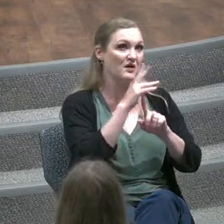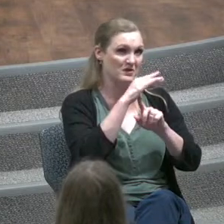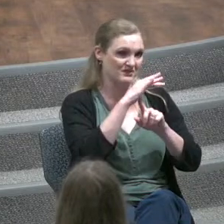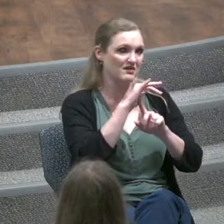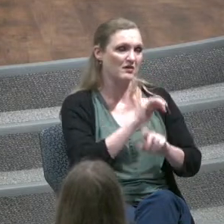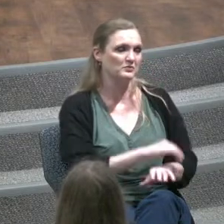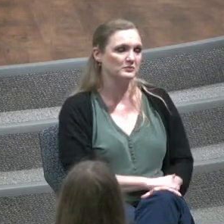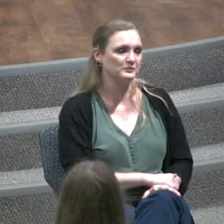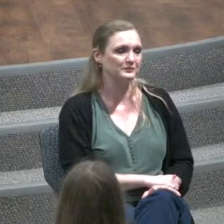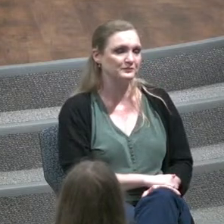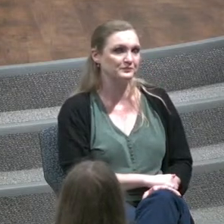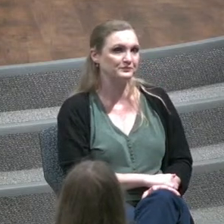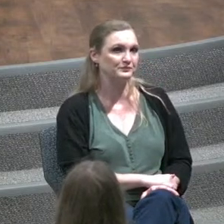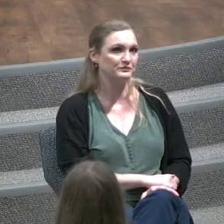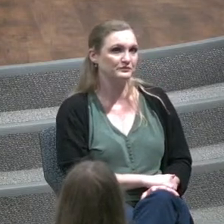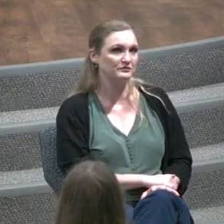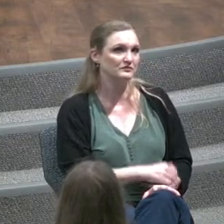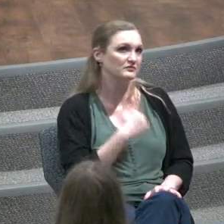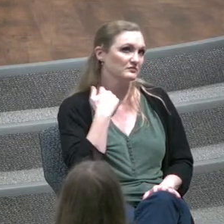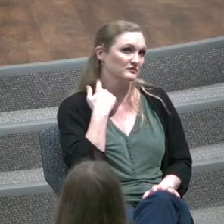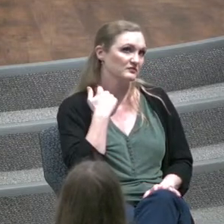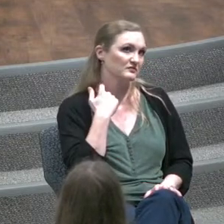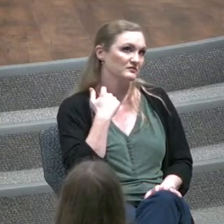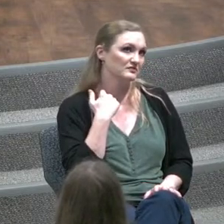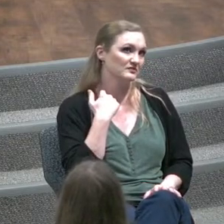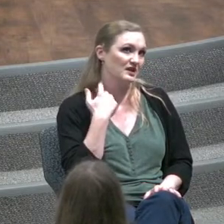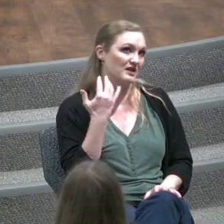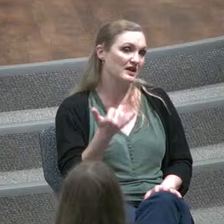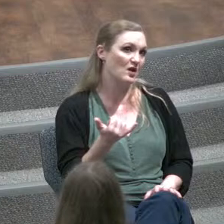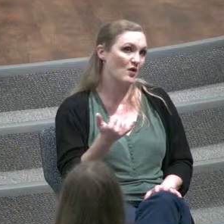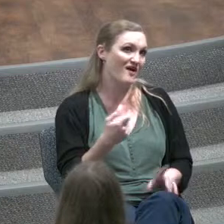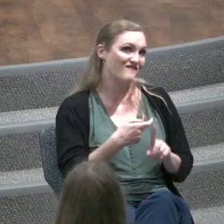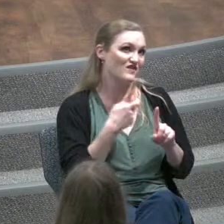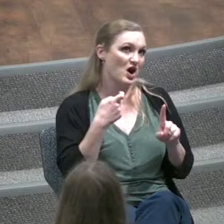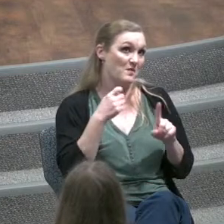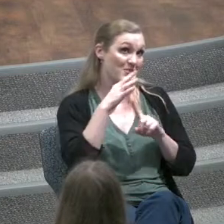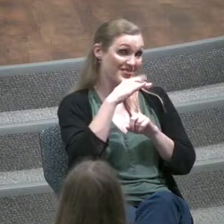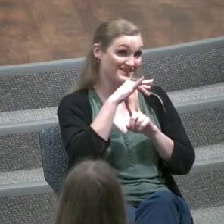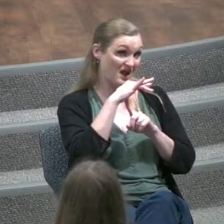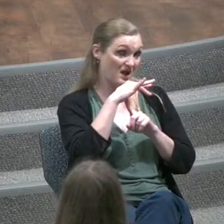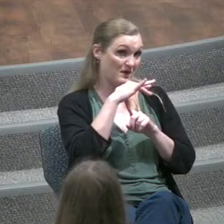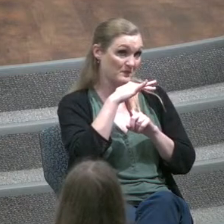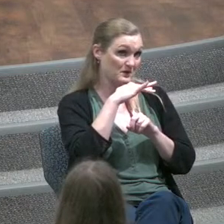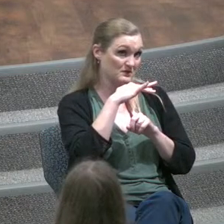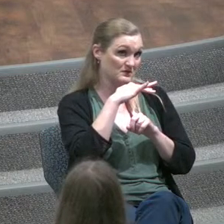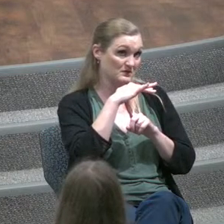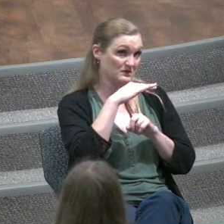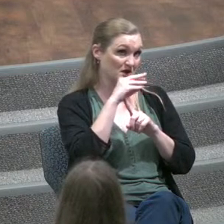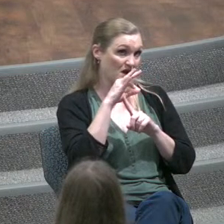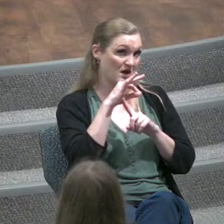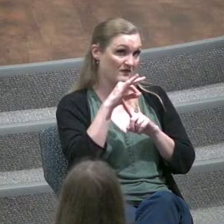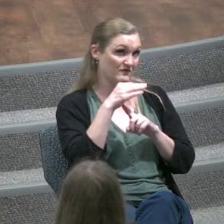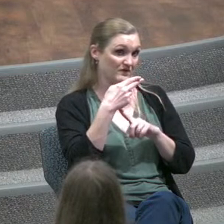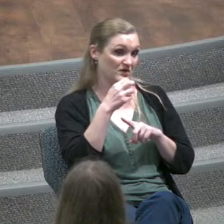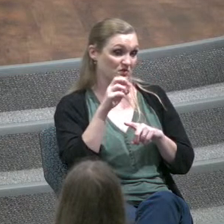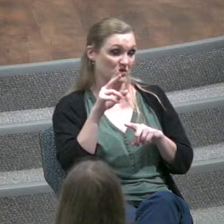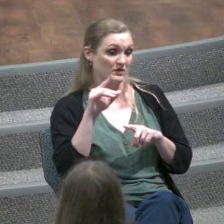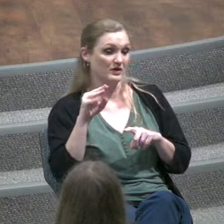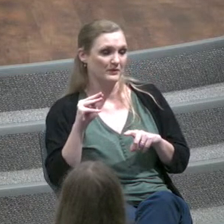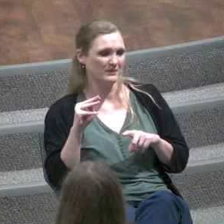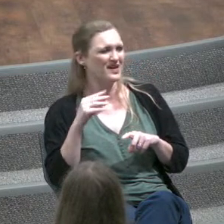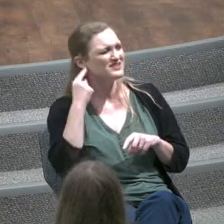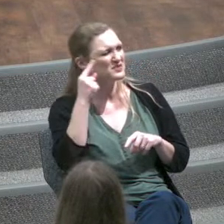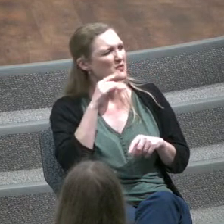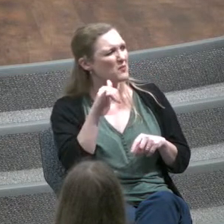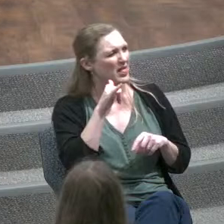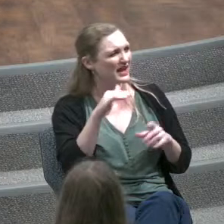on top of Herodium. Now, from the top of Herodium, which again, think